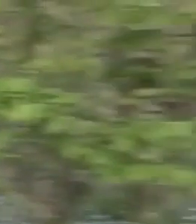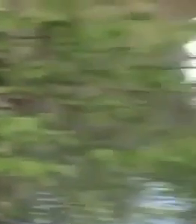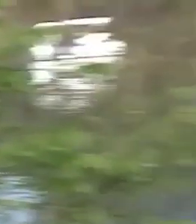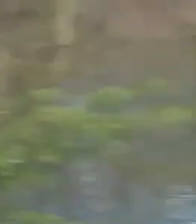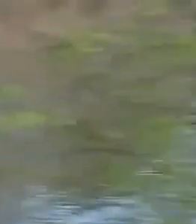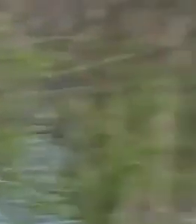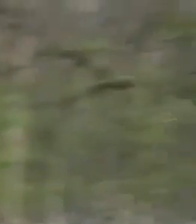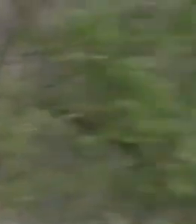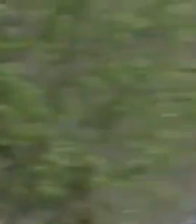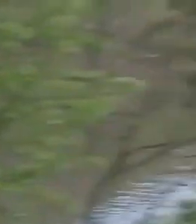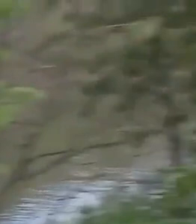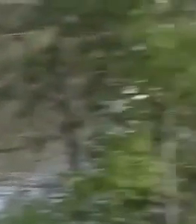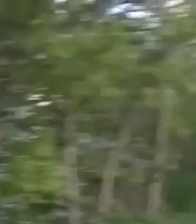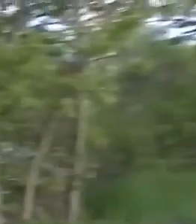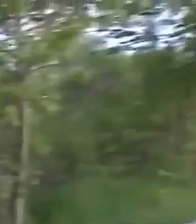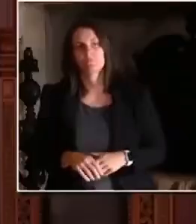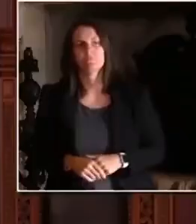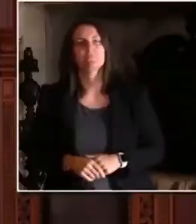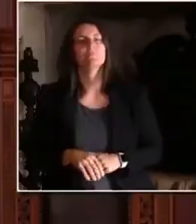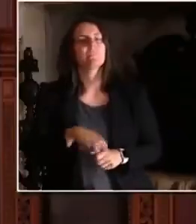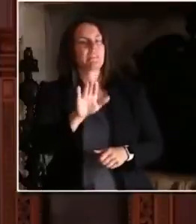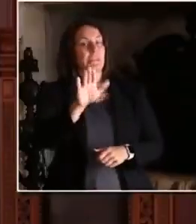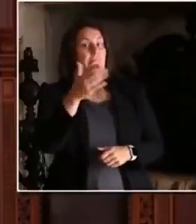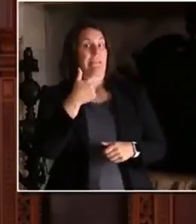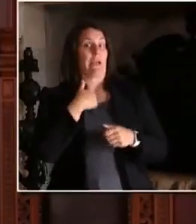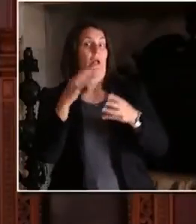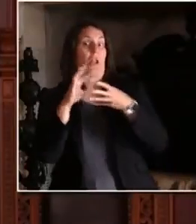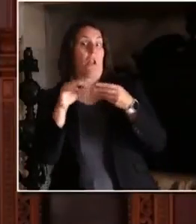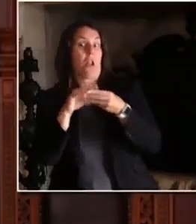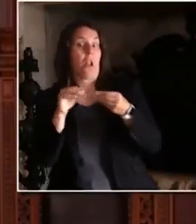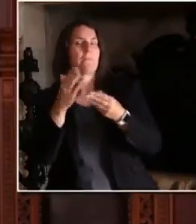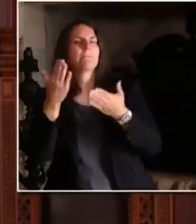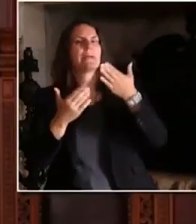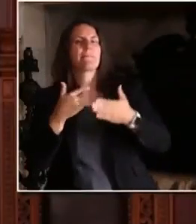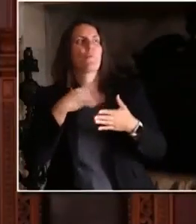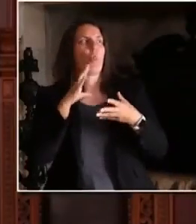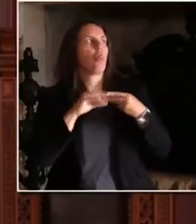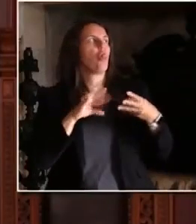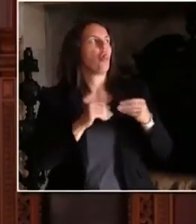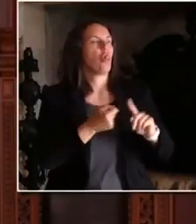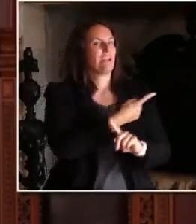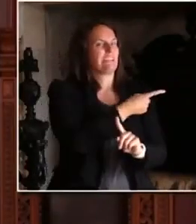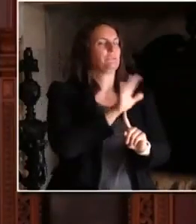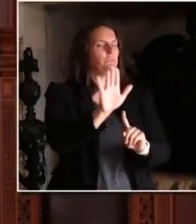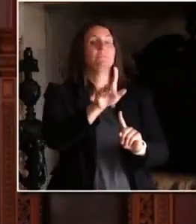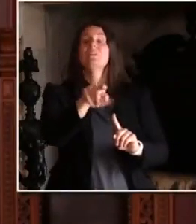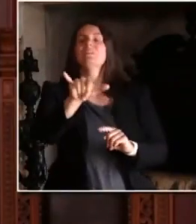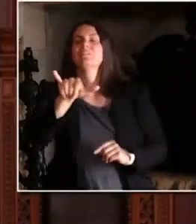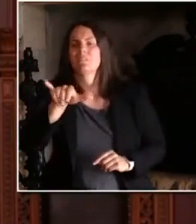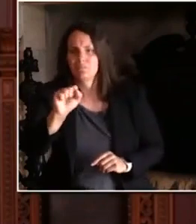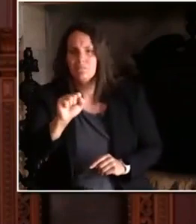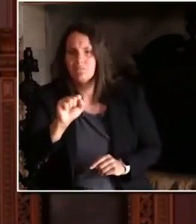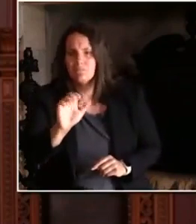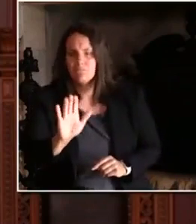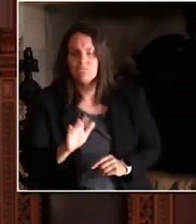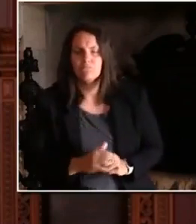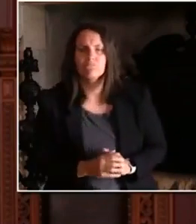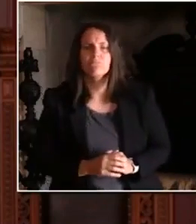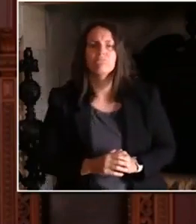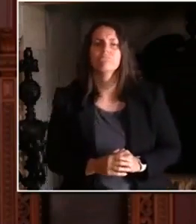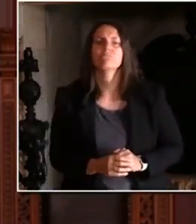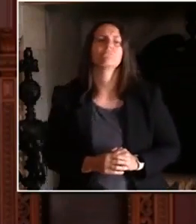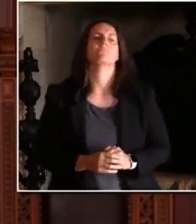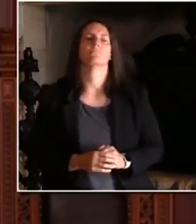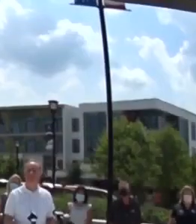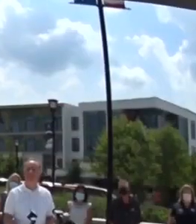for limiting his ability to respond to coronavirus. We continue to be hamstrung by a chaotic decision by